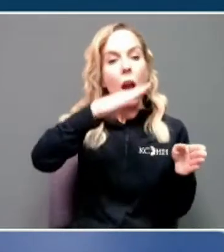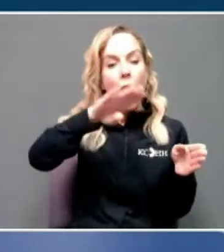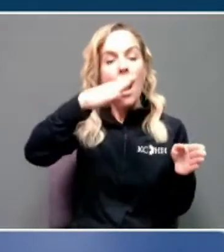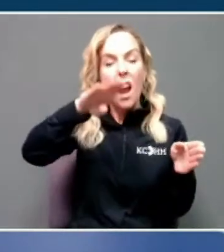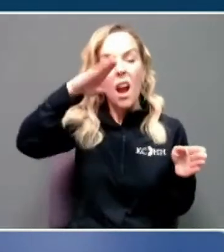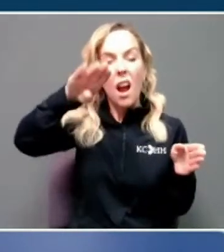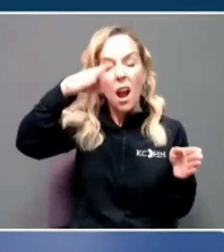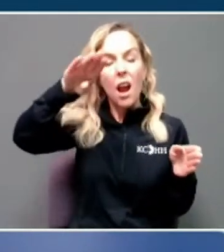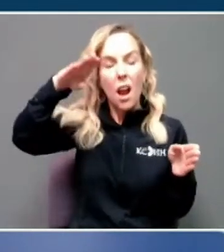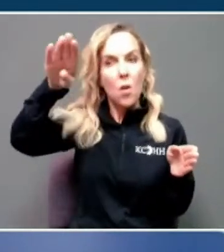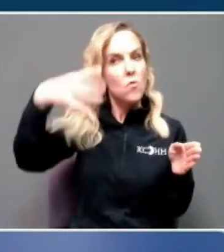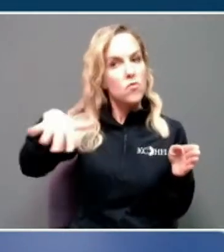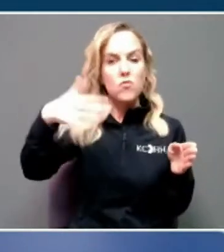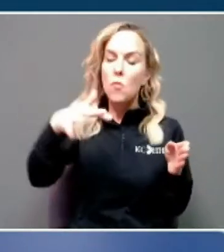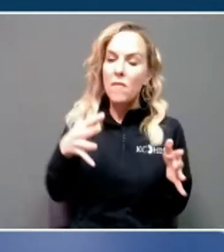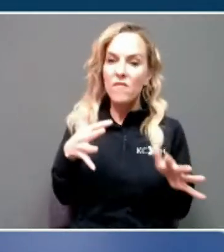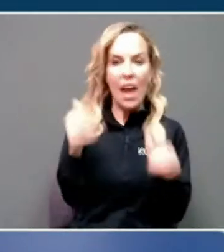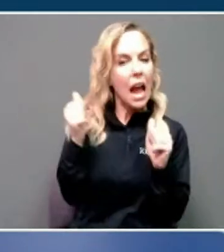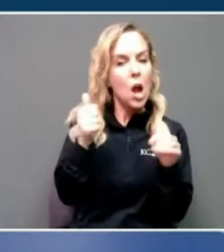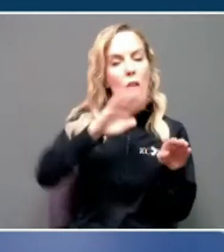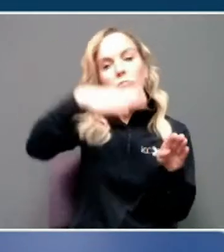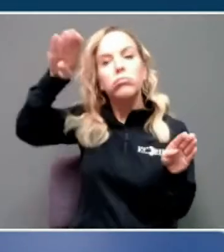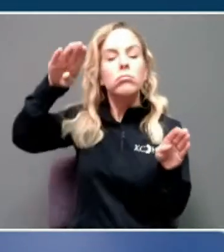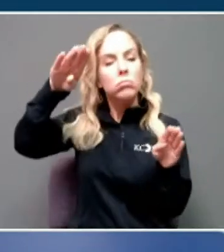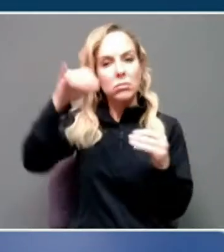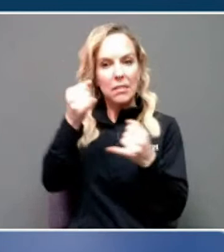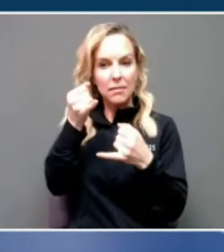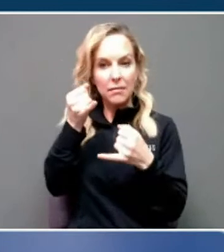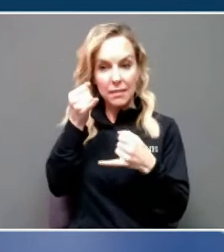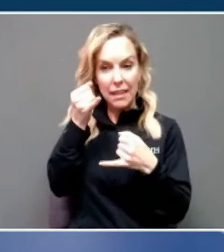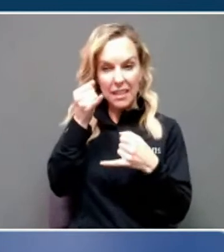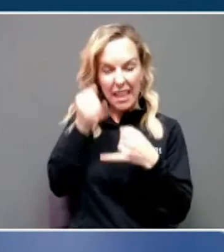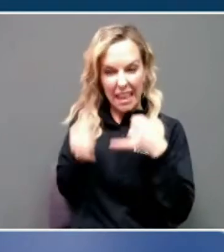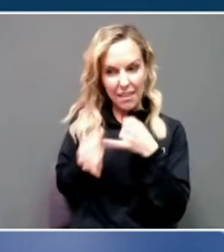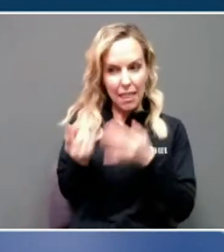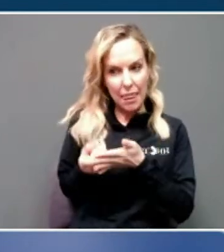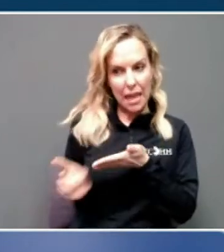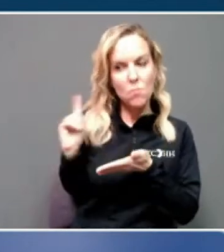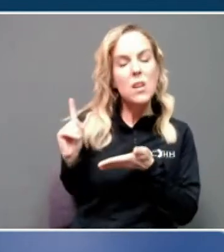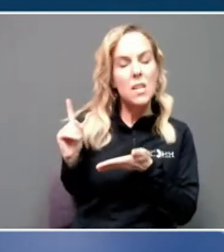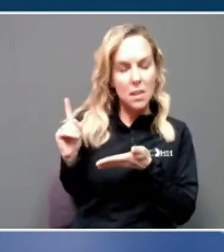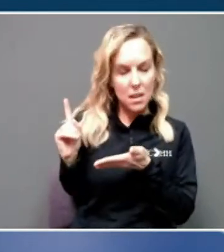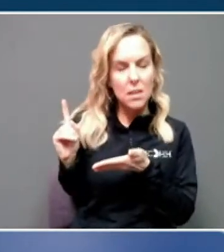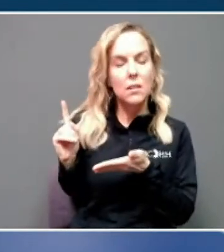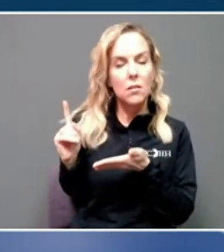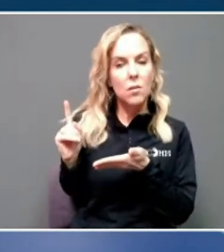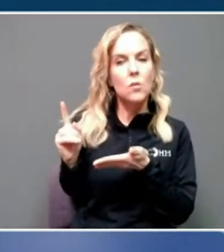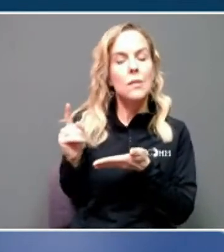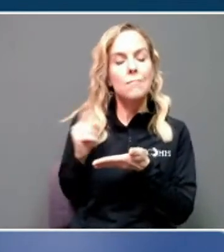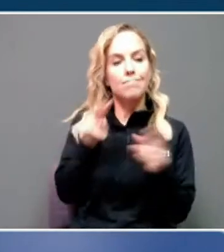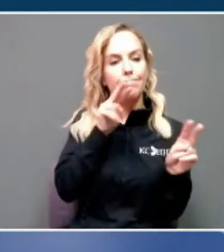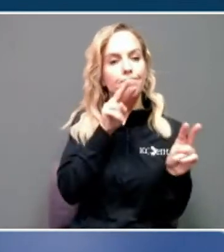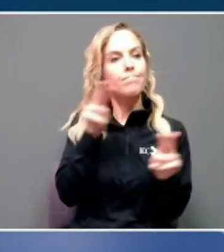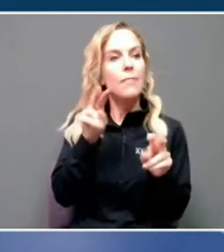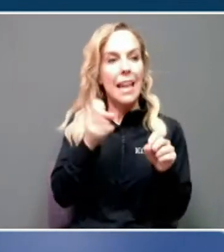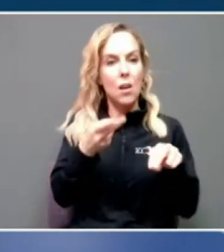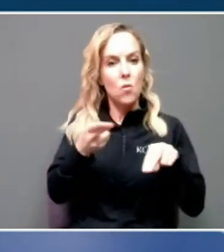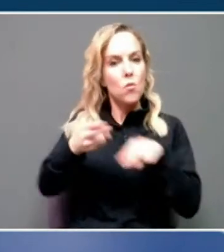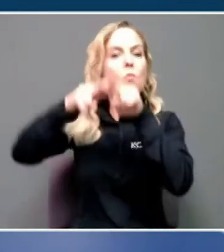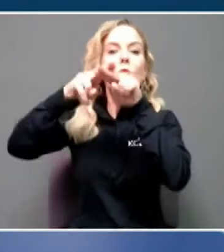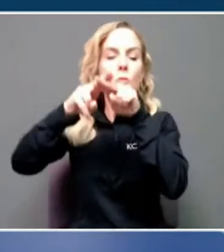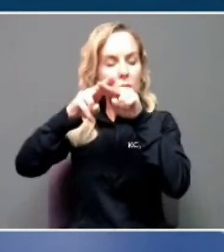at an alarming pace. Near the end of last week, in the very least, we thought that the increase was significantly